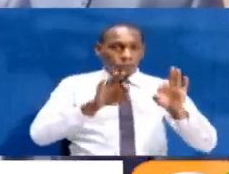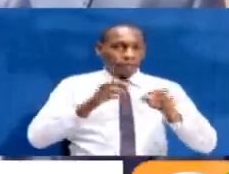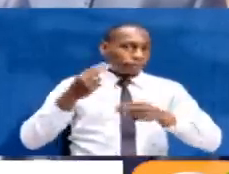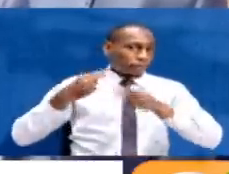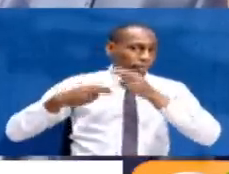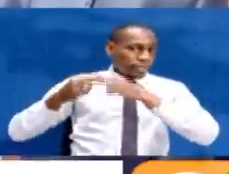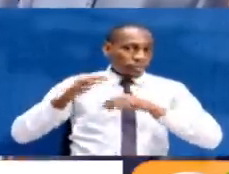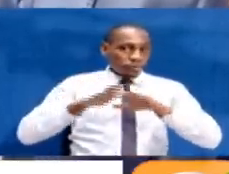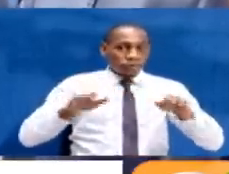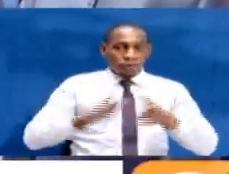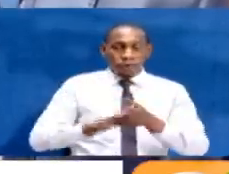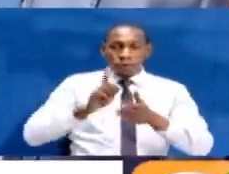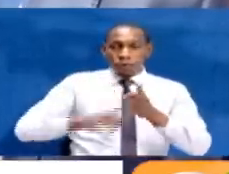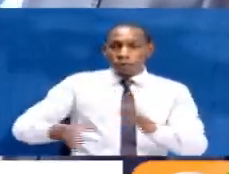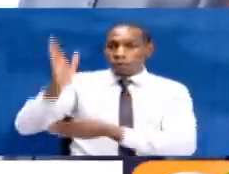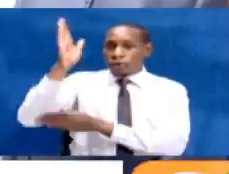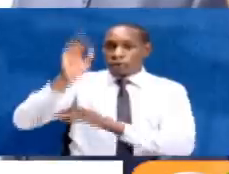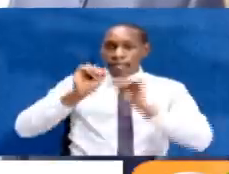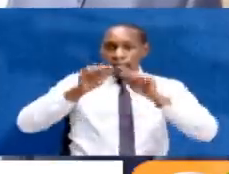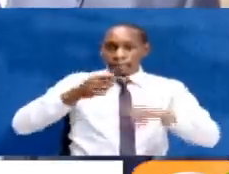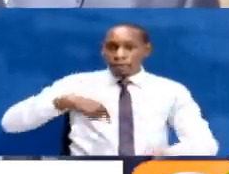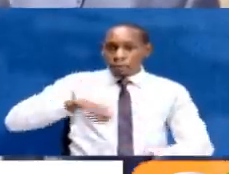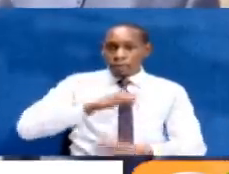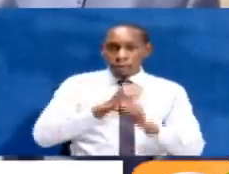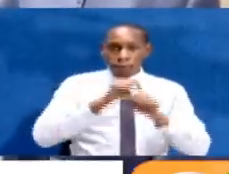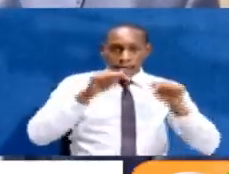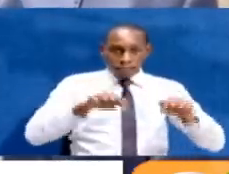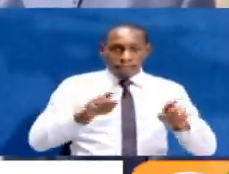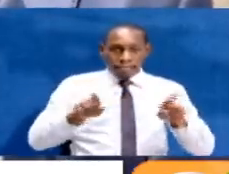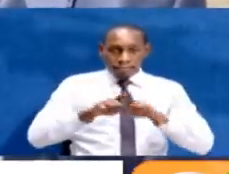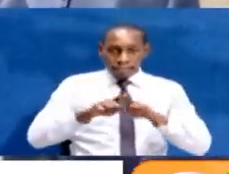what God has enabled us to do today,